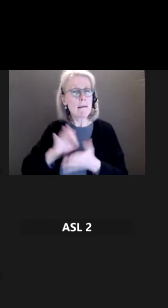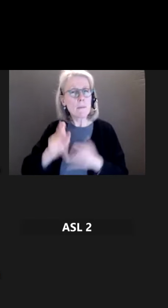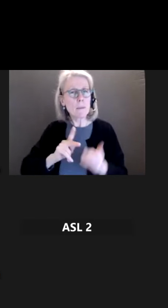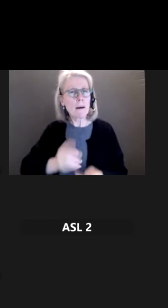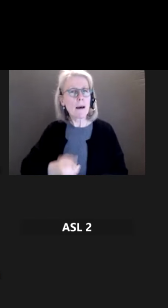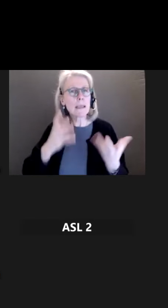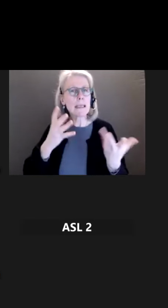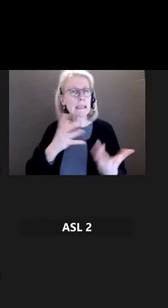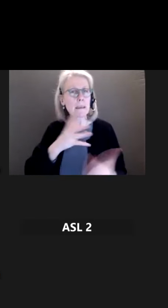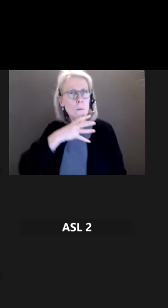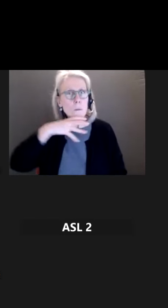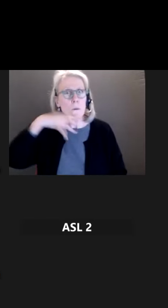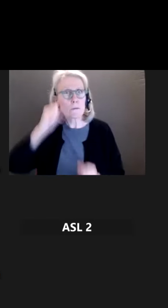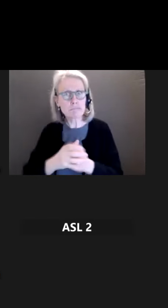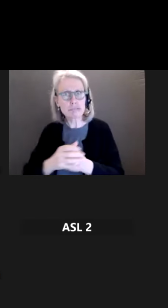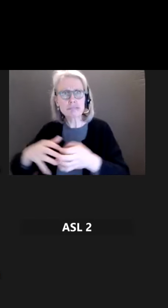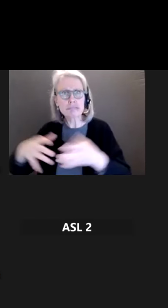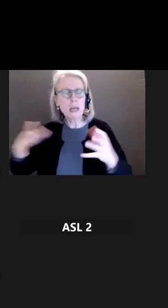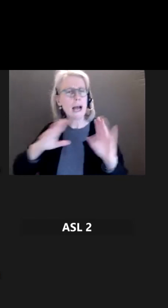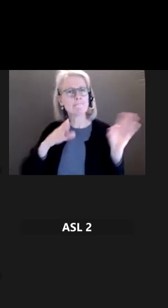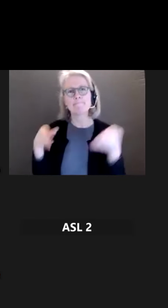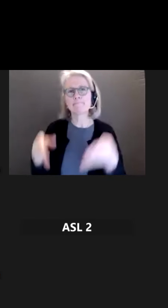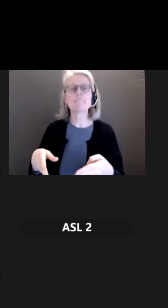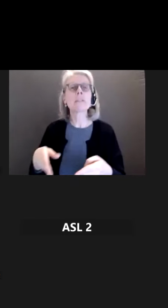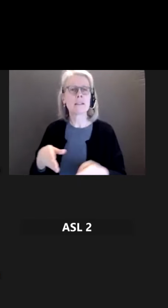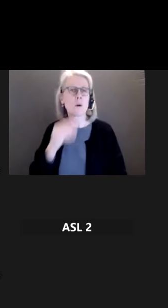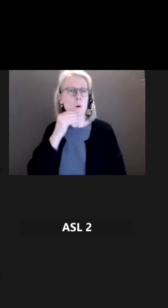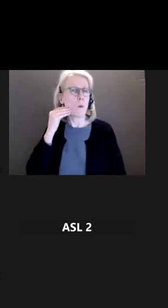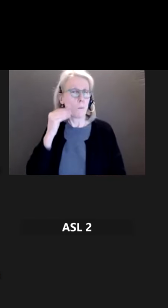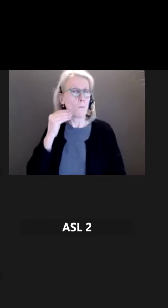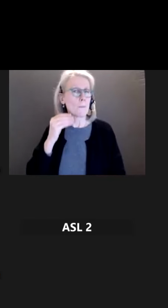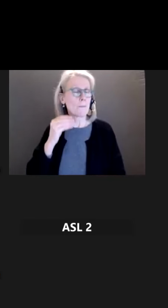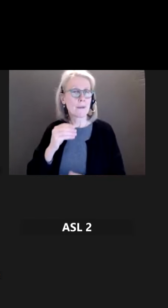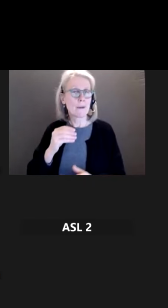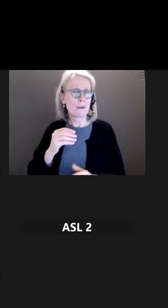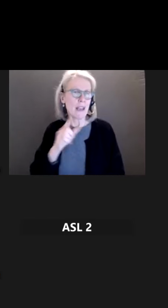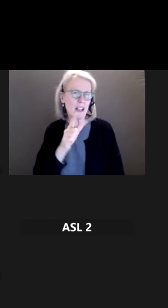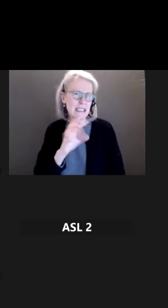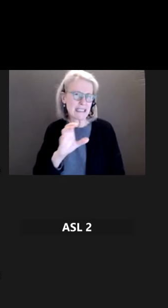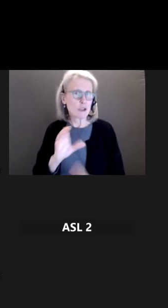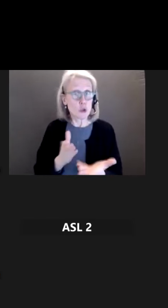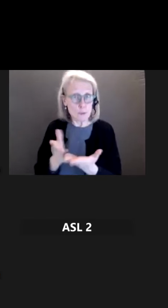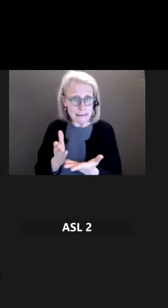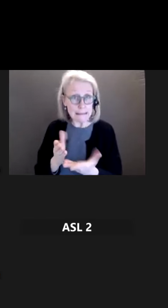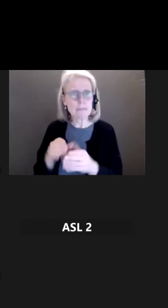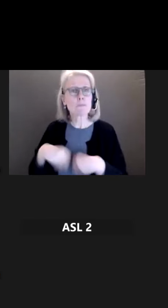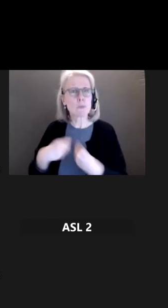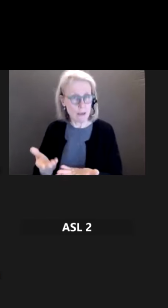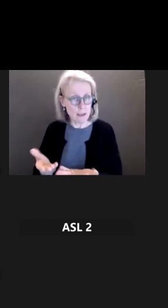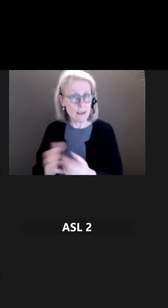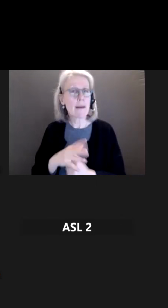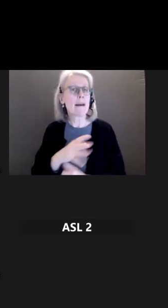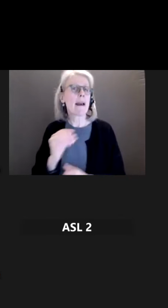similar to Canada's. So they focused on providing more home-based long-term care services and developing more